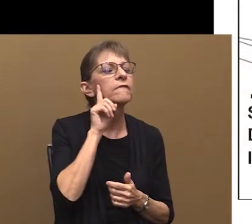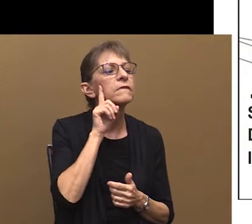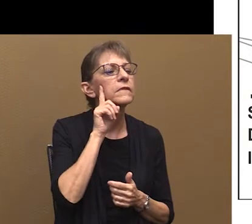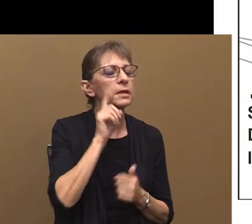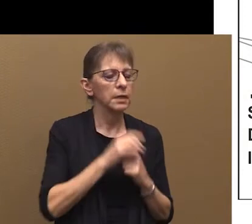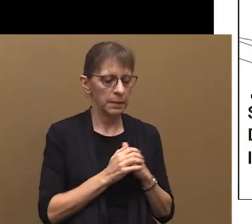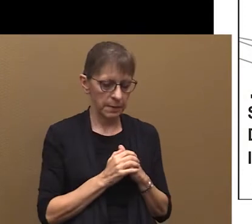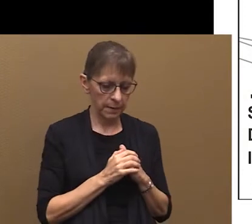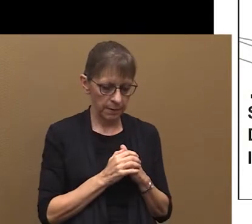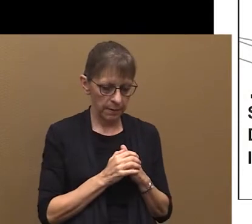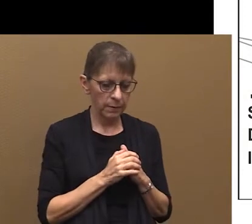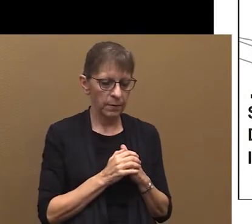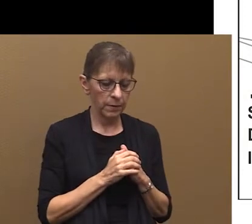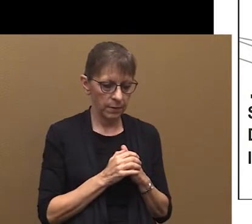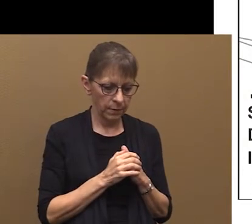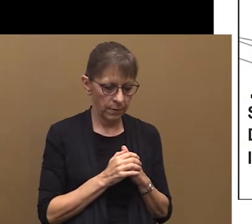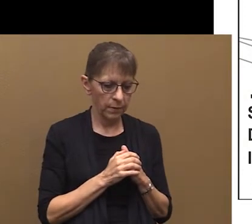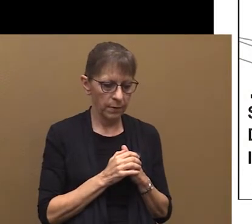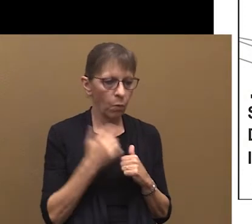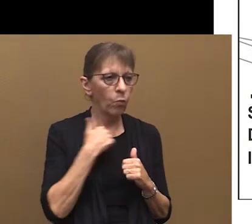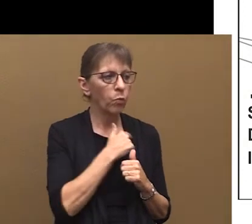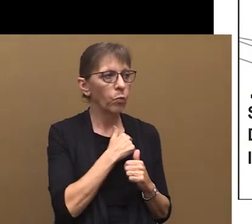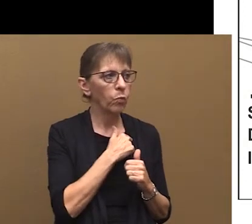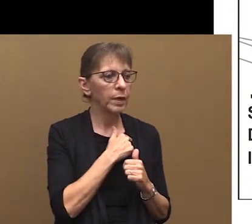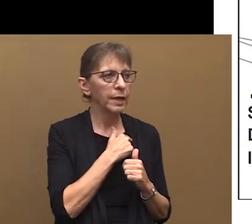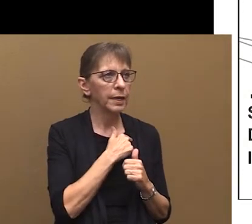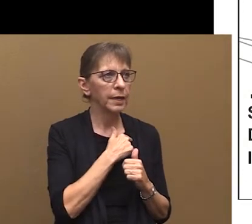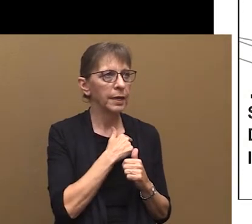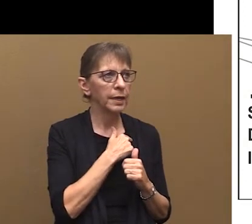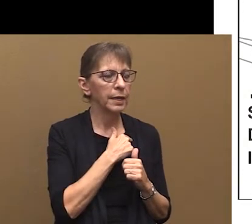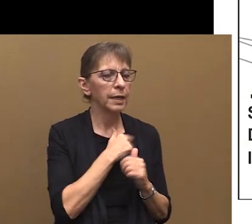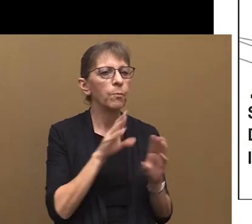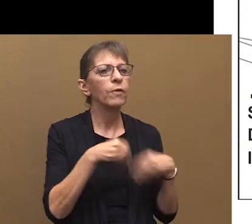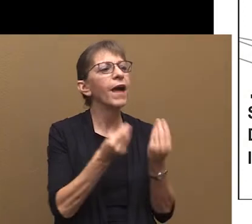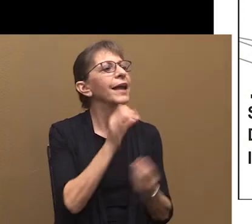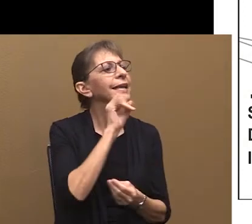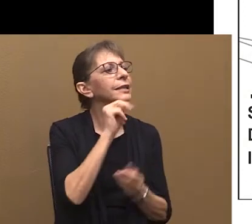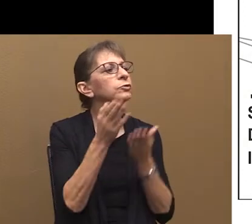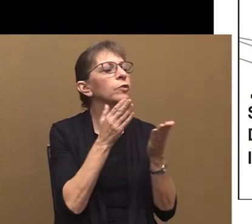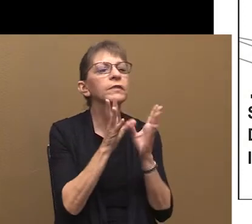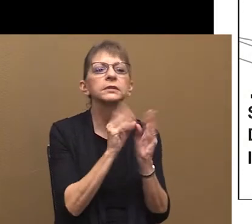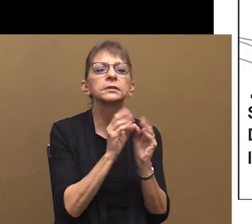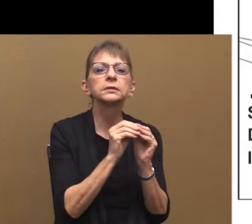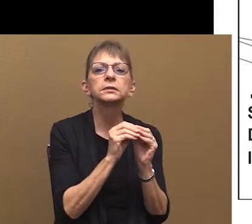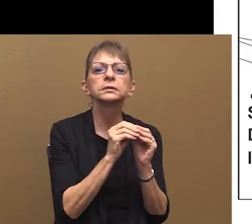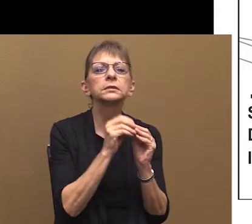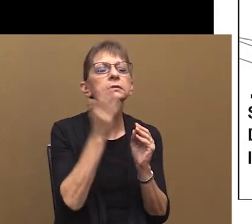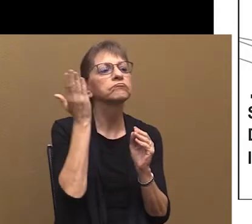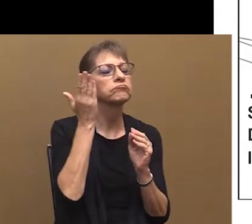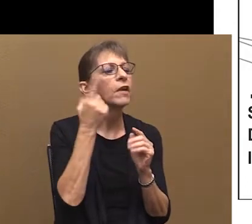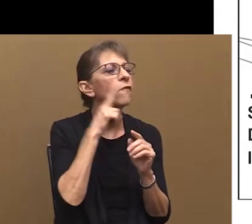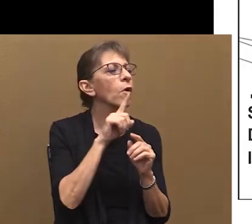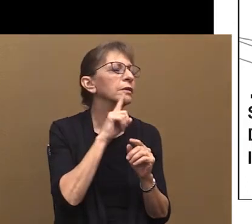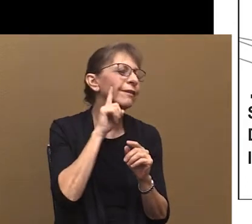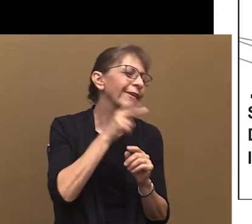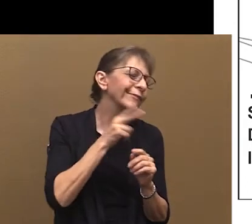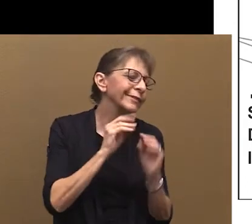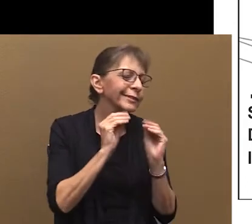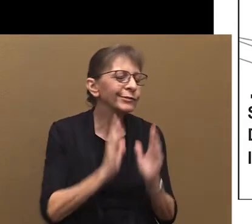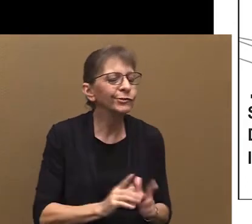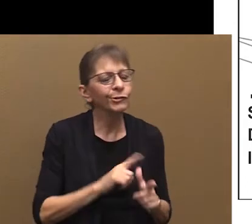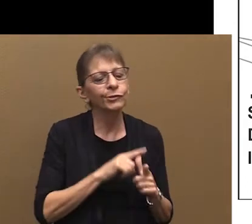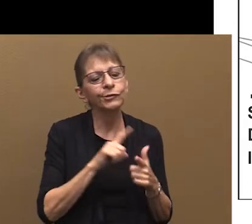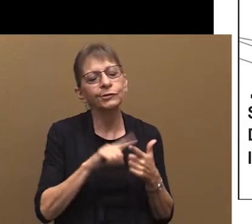for the Deaf, and we provide in-services for deaf and hard of hearing